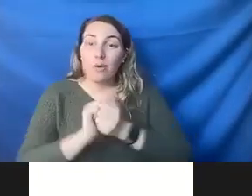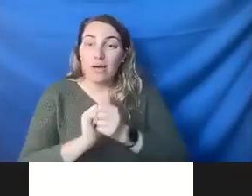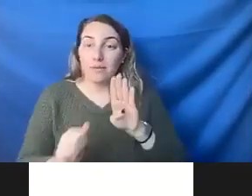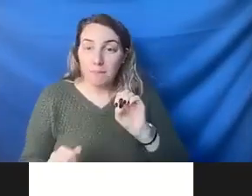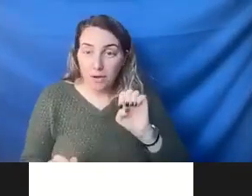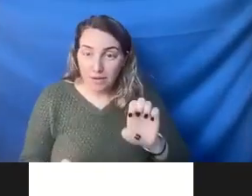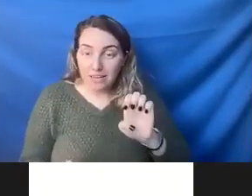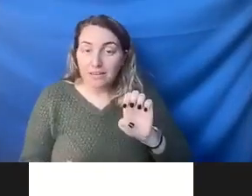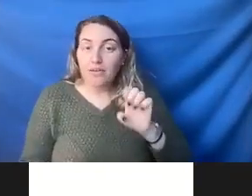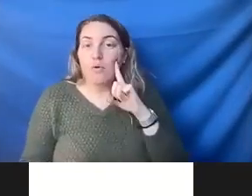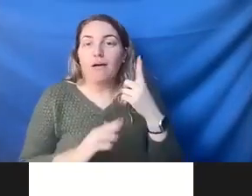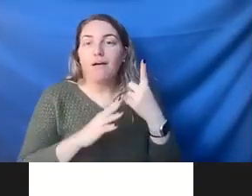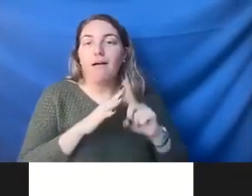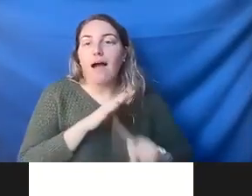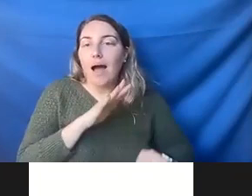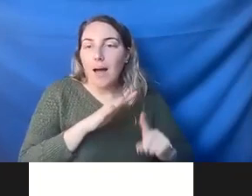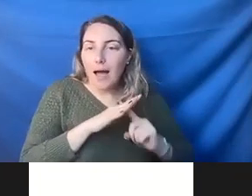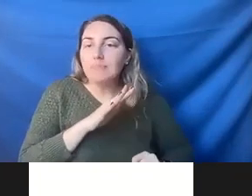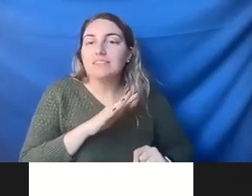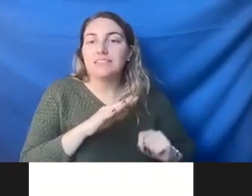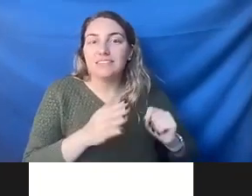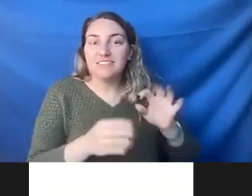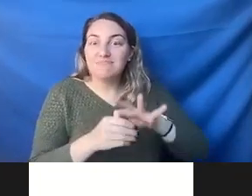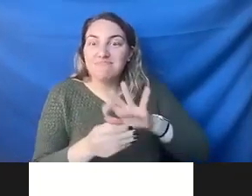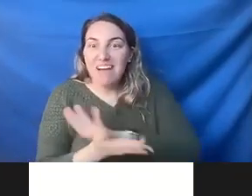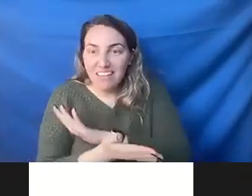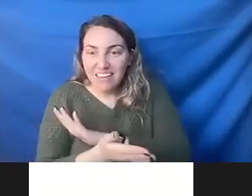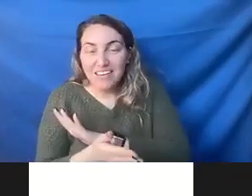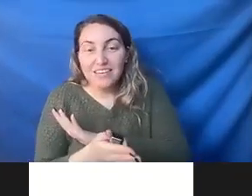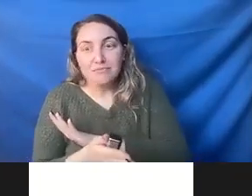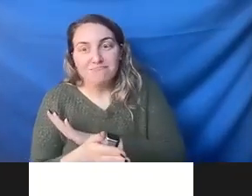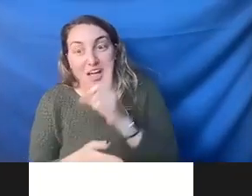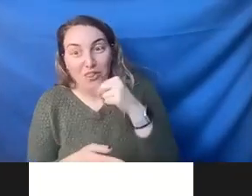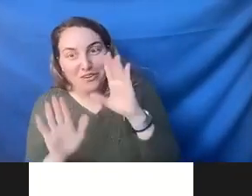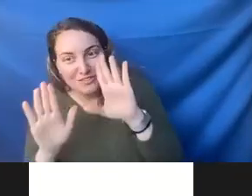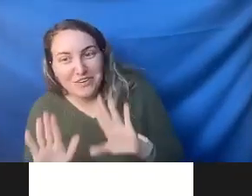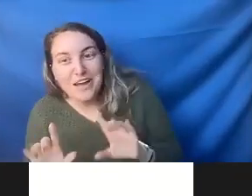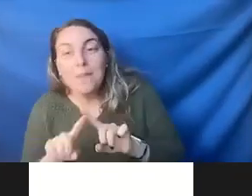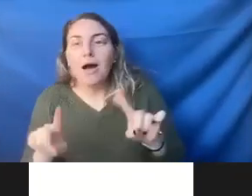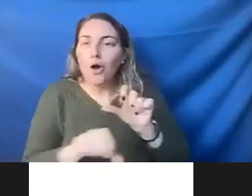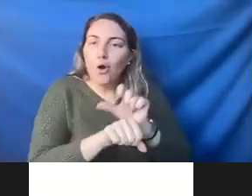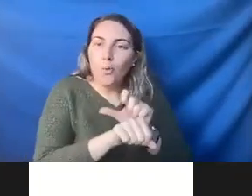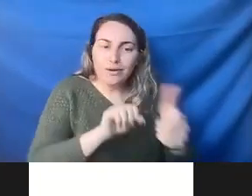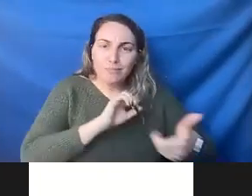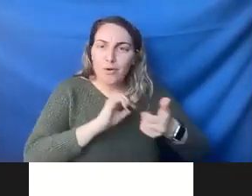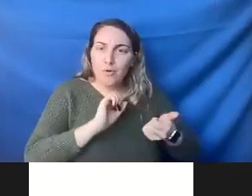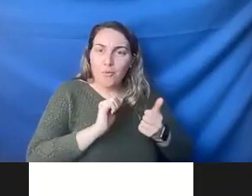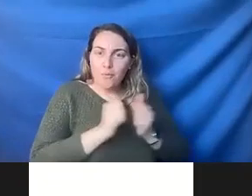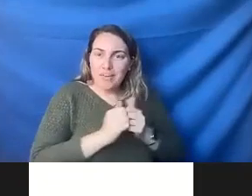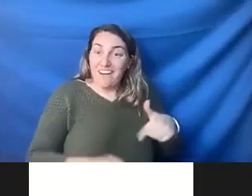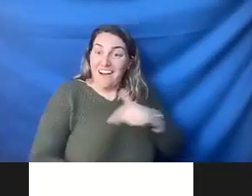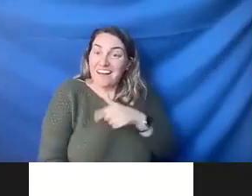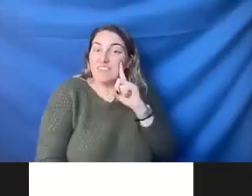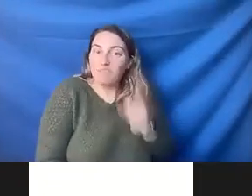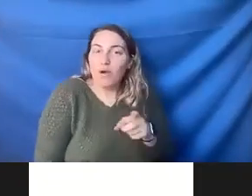it looks really great. But the Center for Civic Design also worked with us on messaging for ranked choice voting. So what we found here